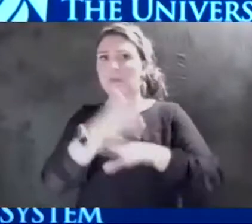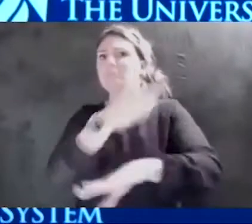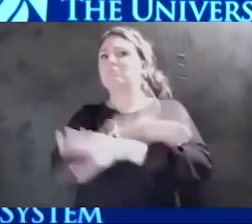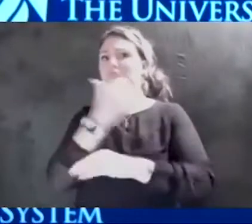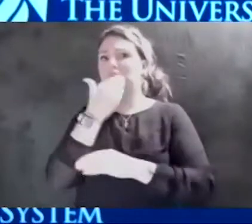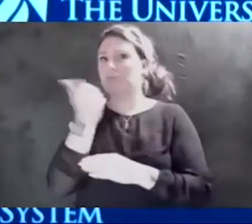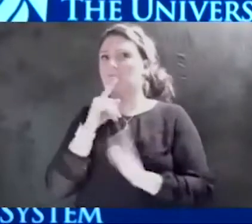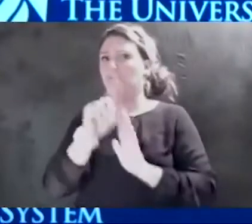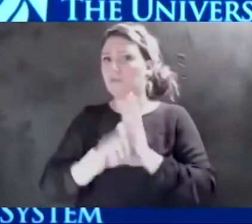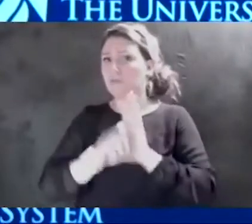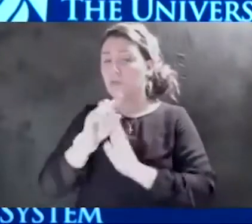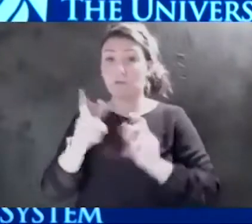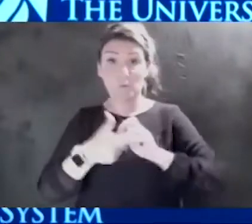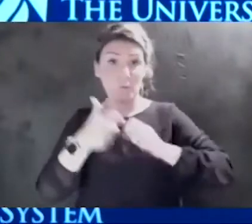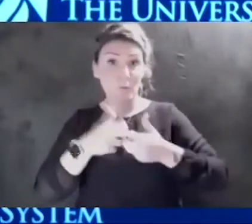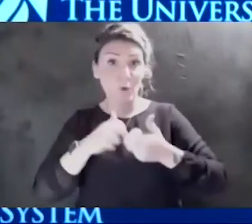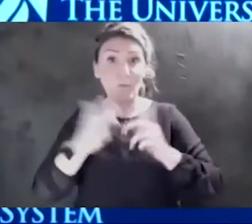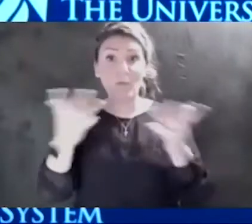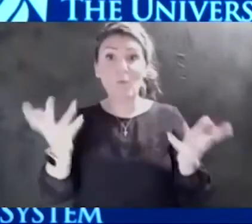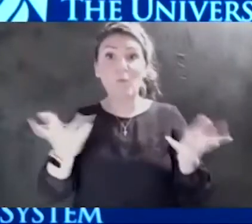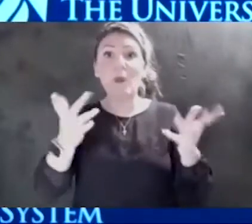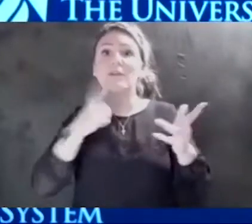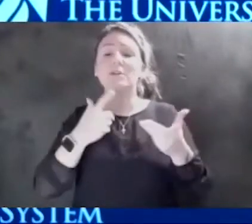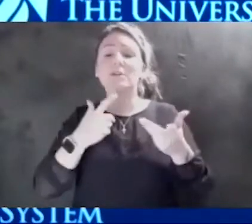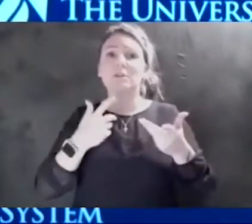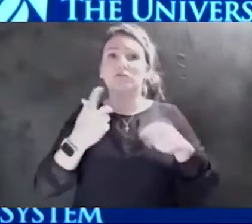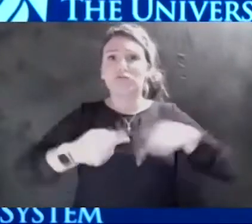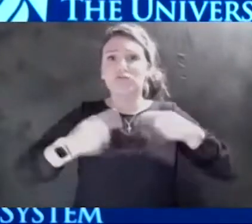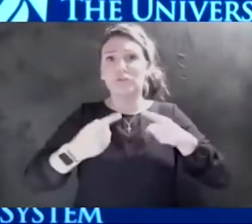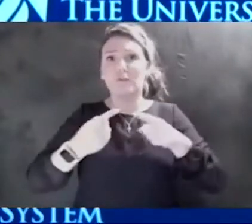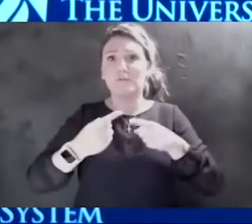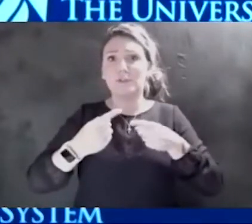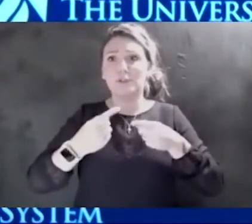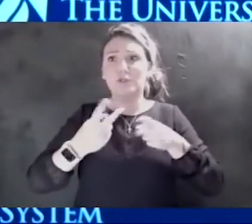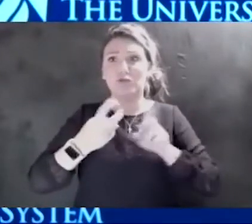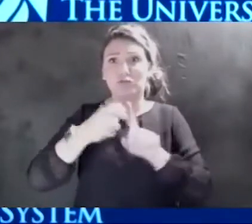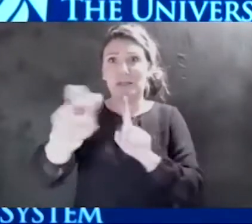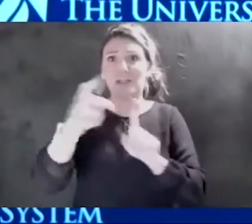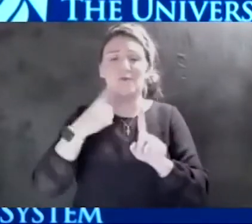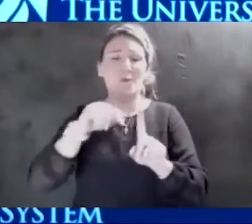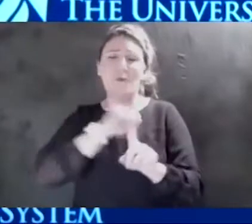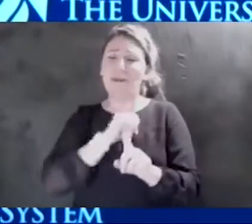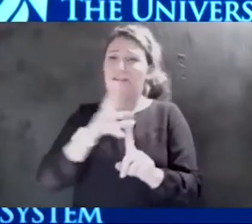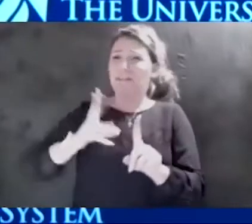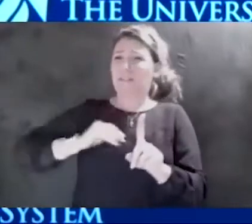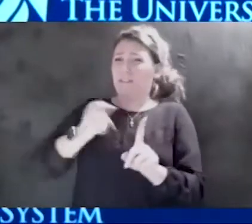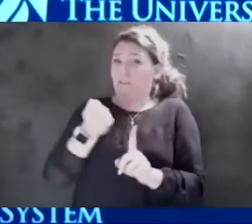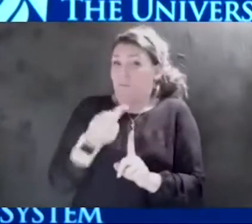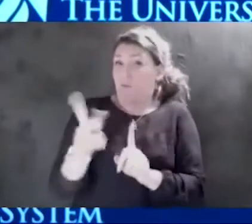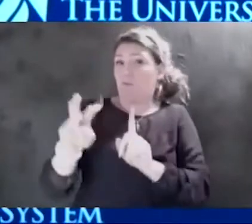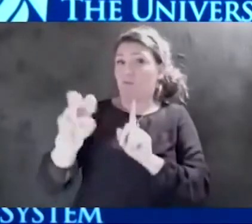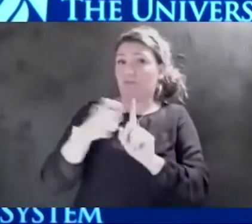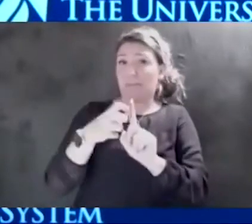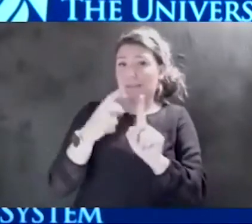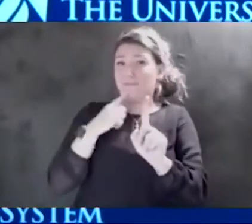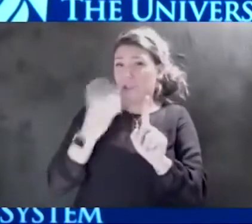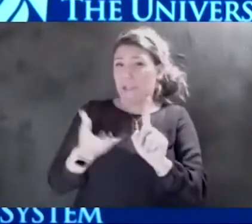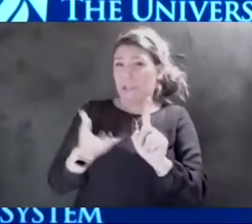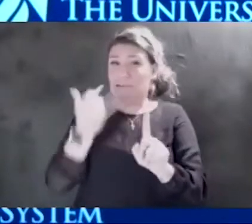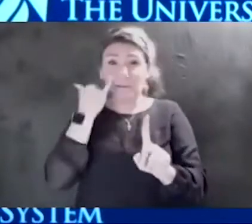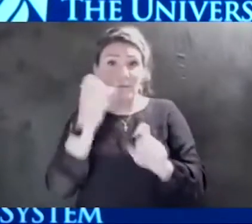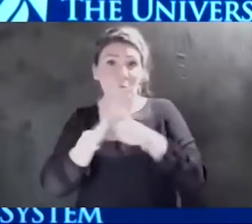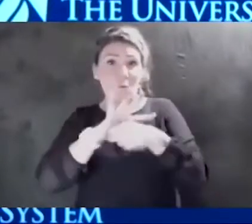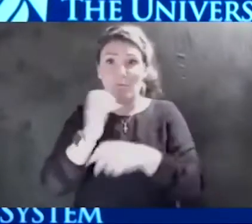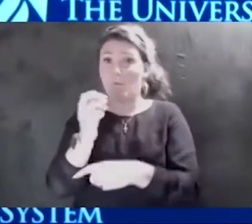that they're having trouble transferring patients out. We can't take transfers. We take very few transfers right now, whether you're COVID or not COVID. And that's our way of controlling